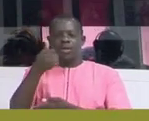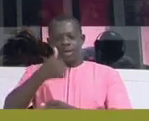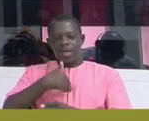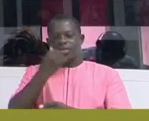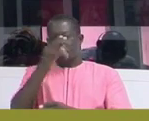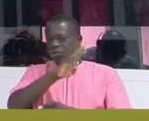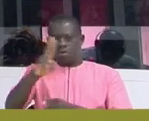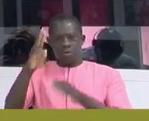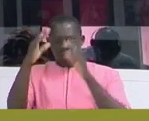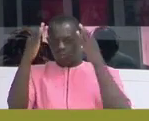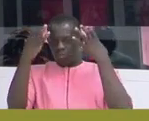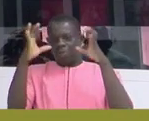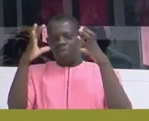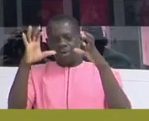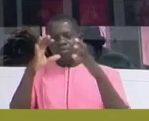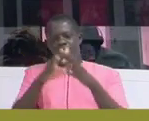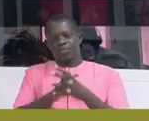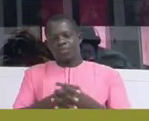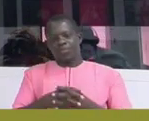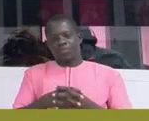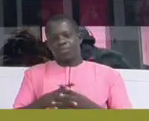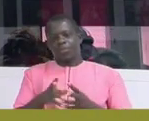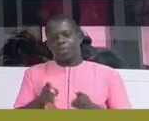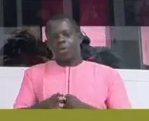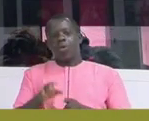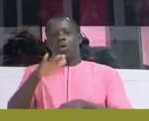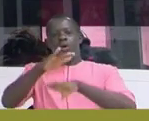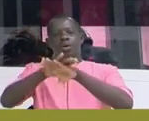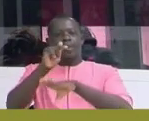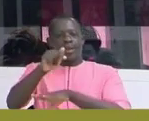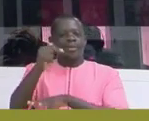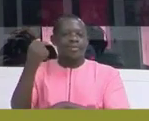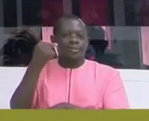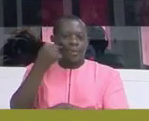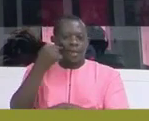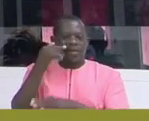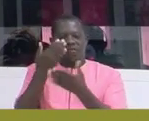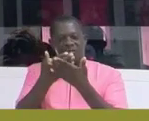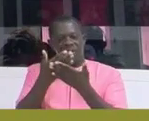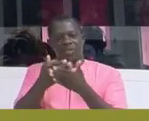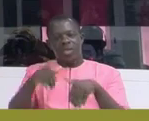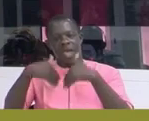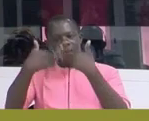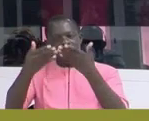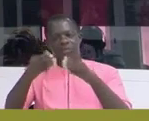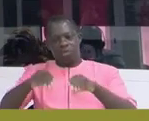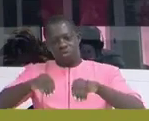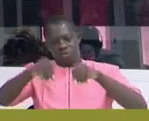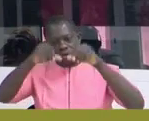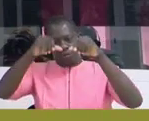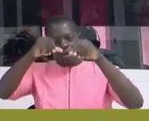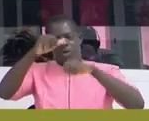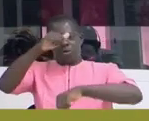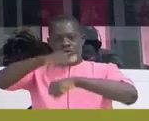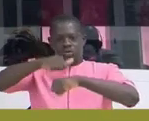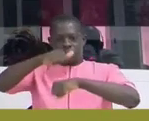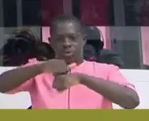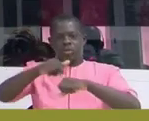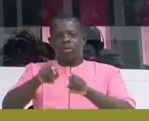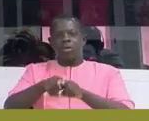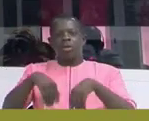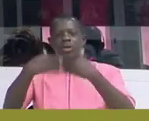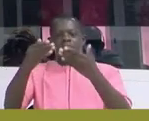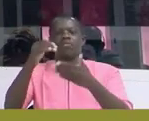your money. I said there was no problem. The day that we completed supplying the